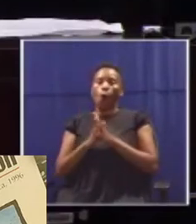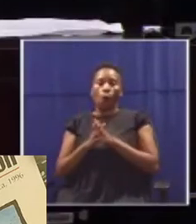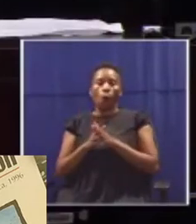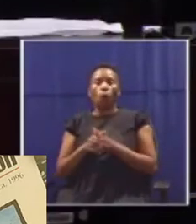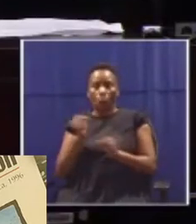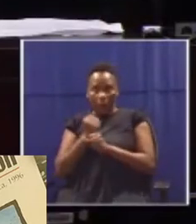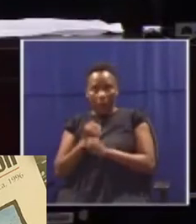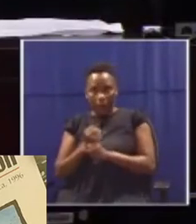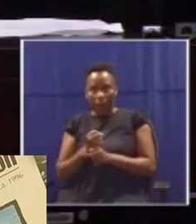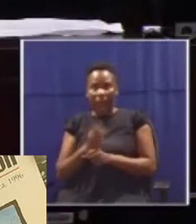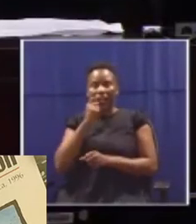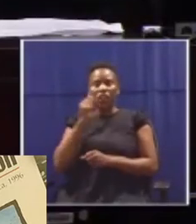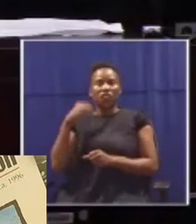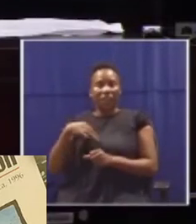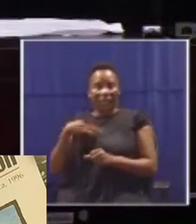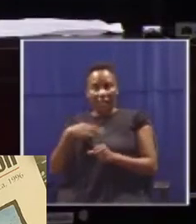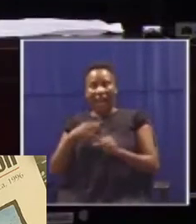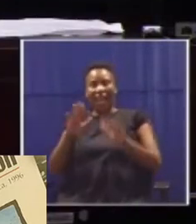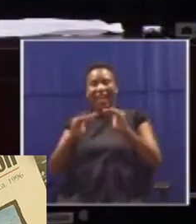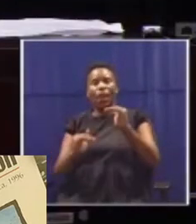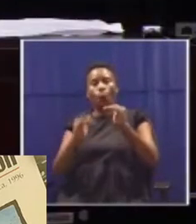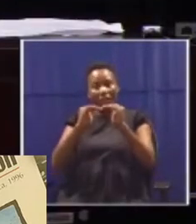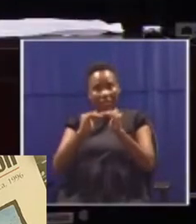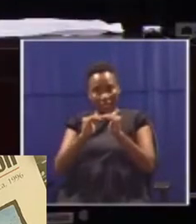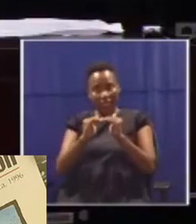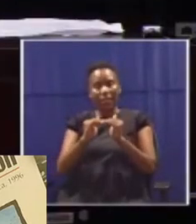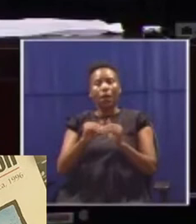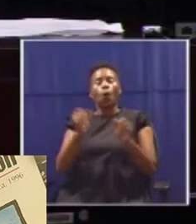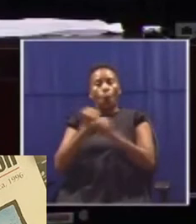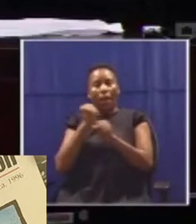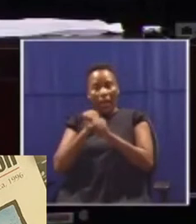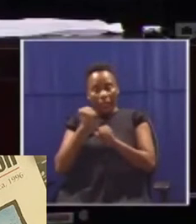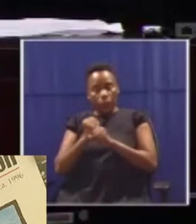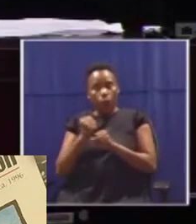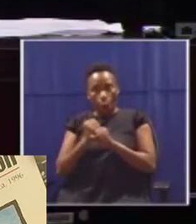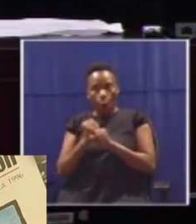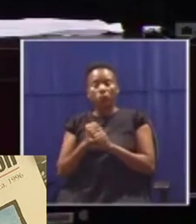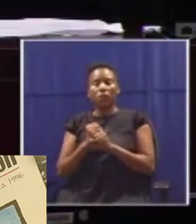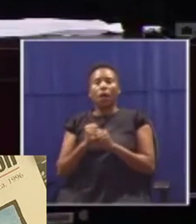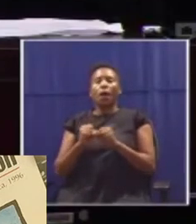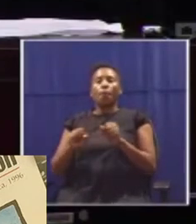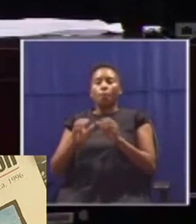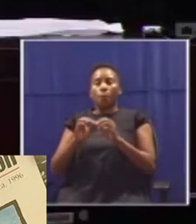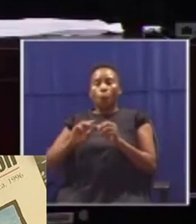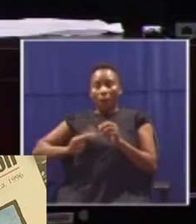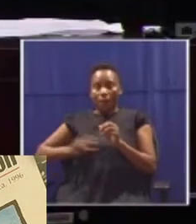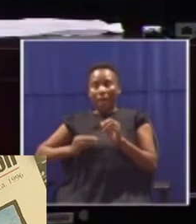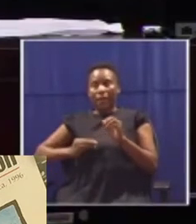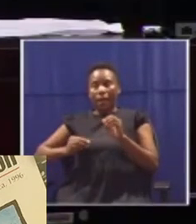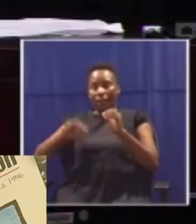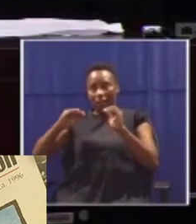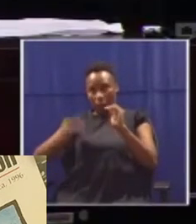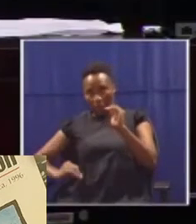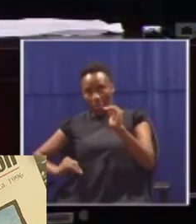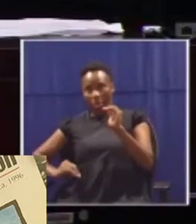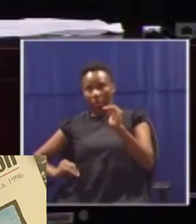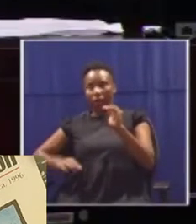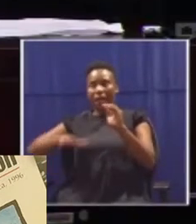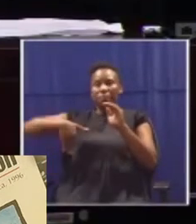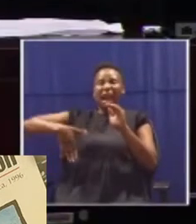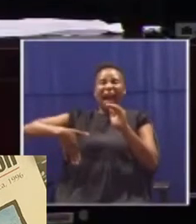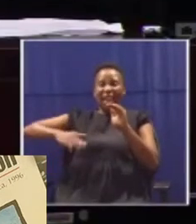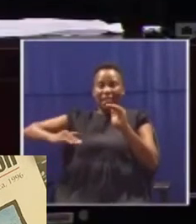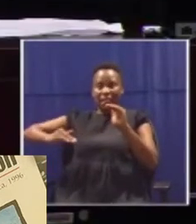works to correct the historical wrongs that have left women behind, such as societal restrictions